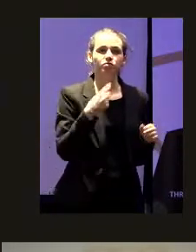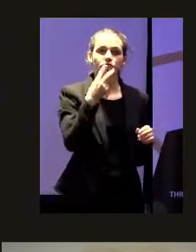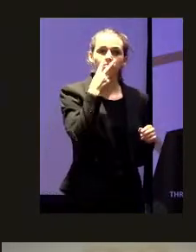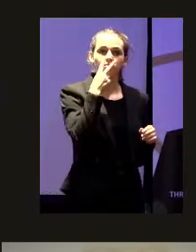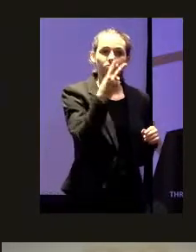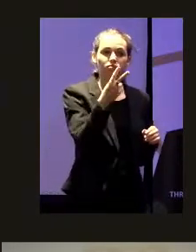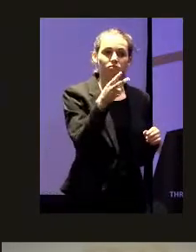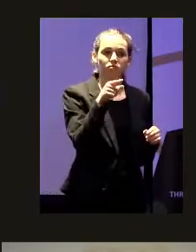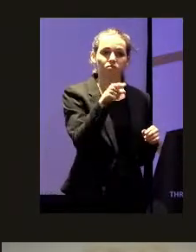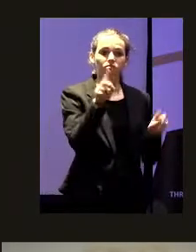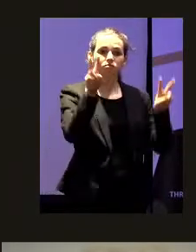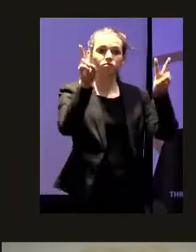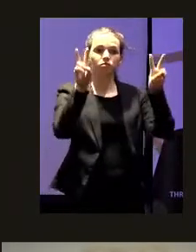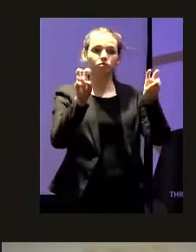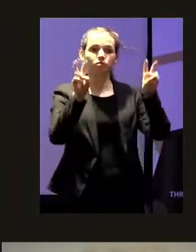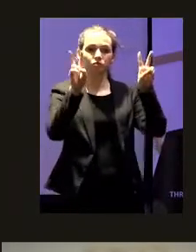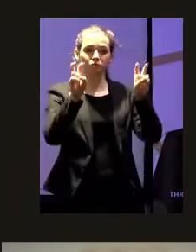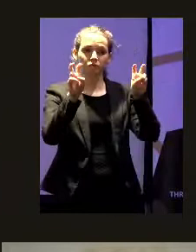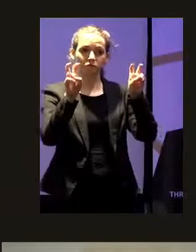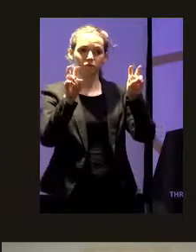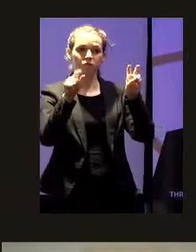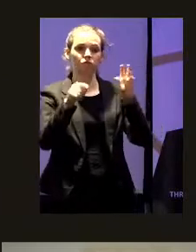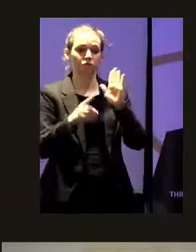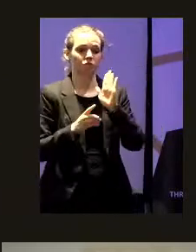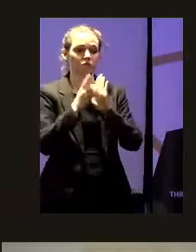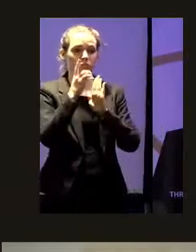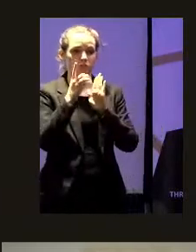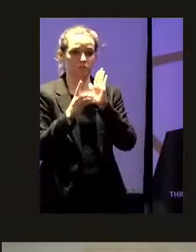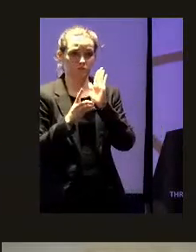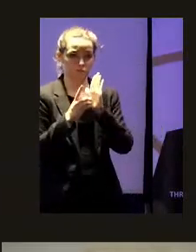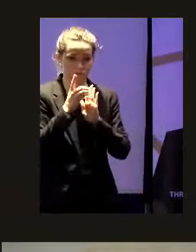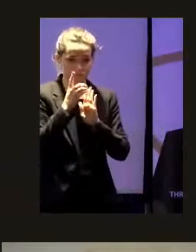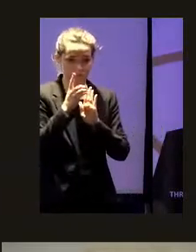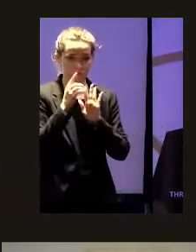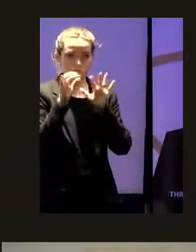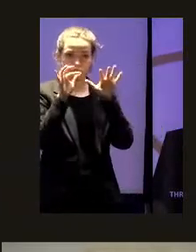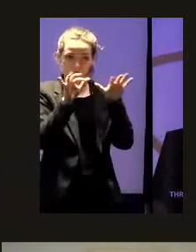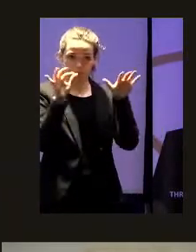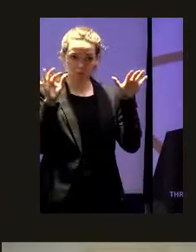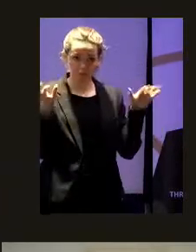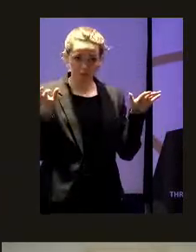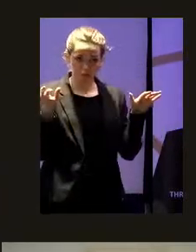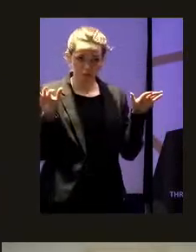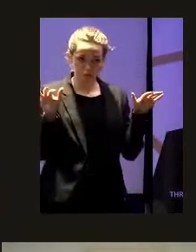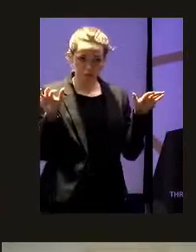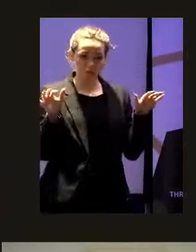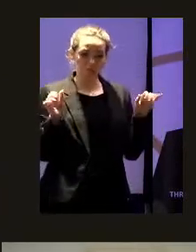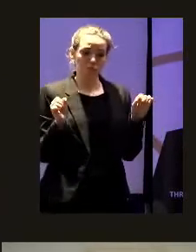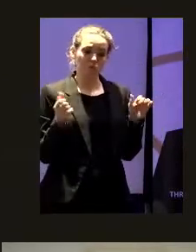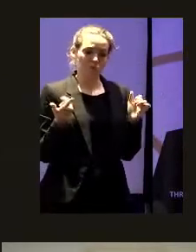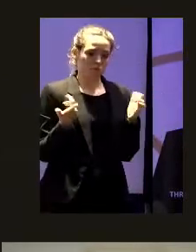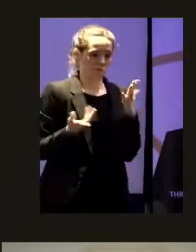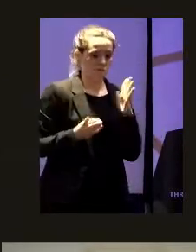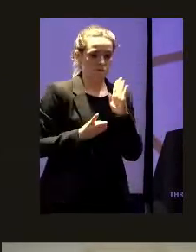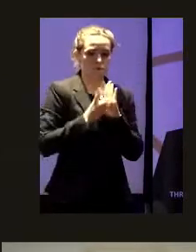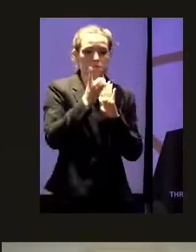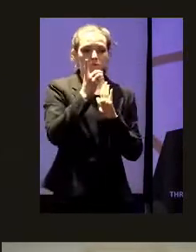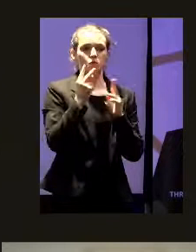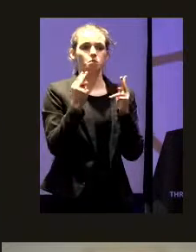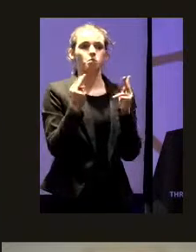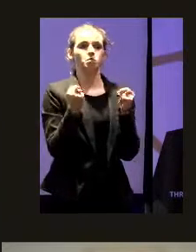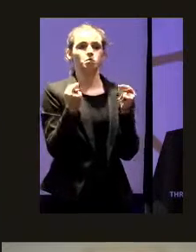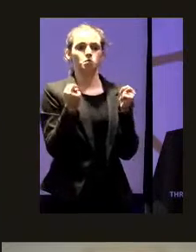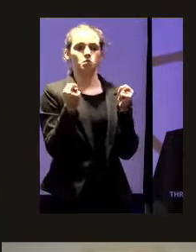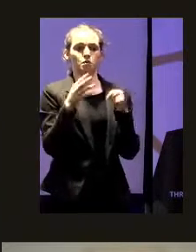into the issue of developers, that developers, when they develop new areas, new urban